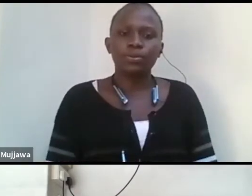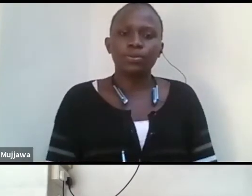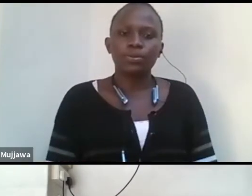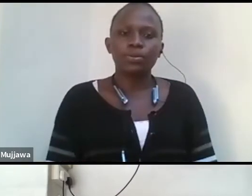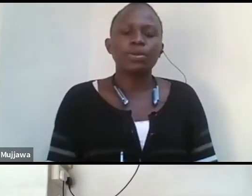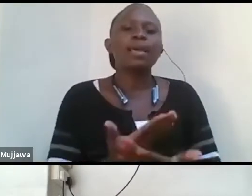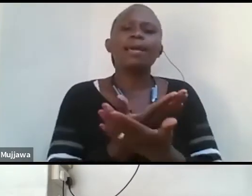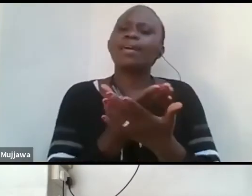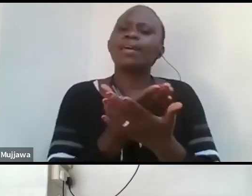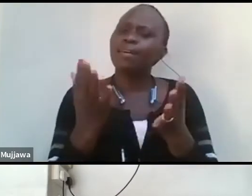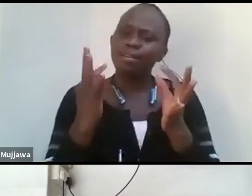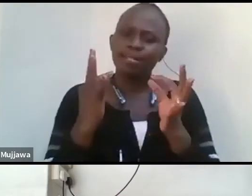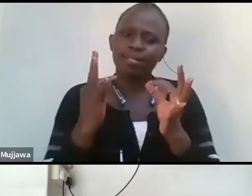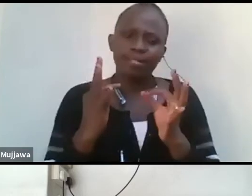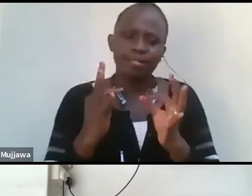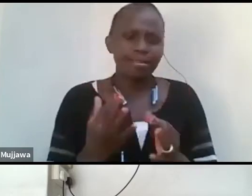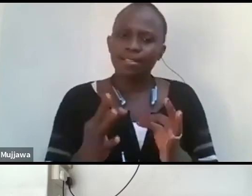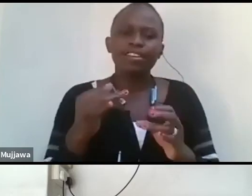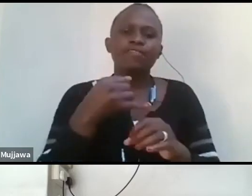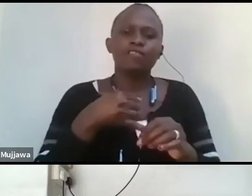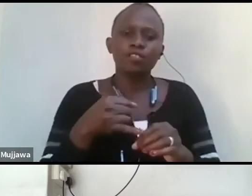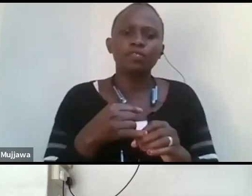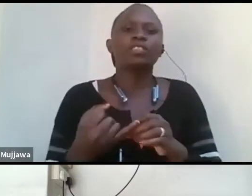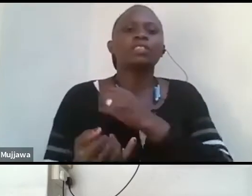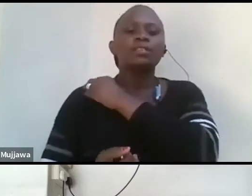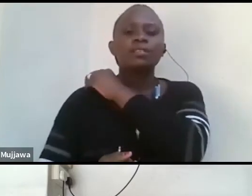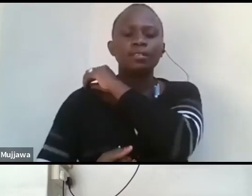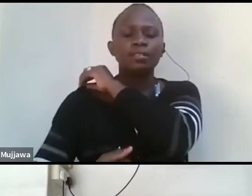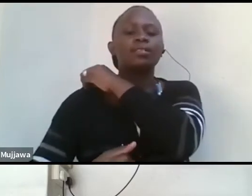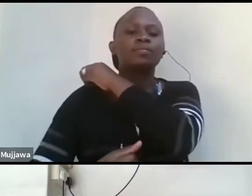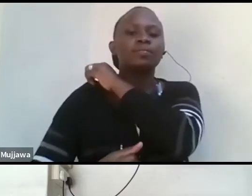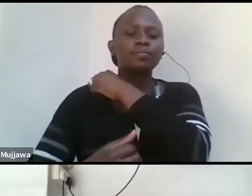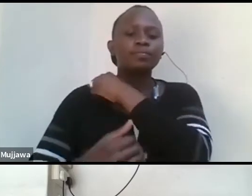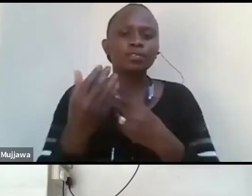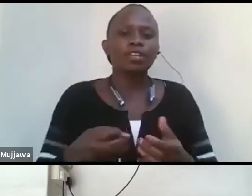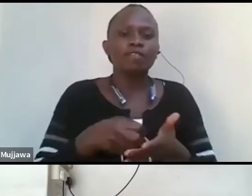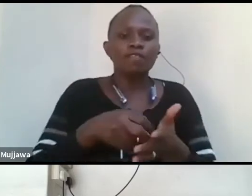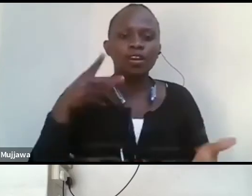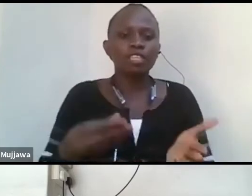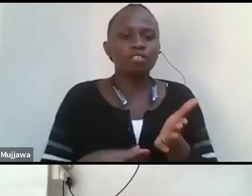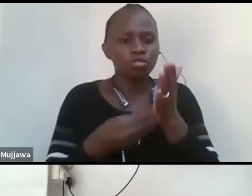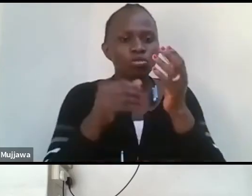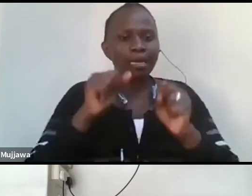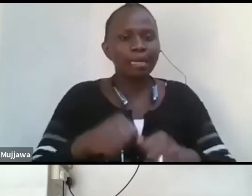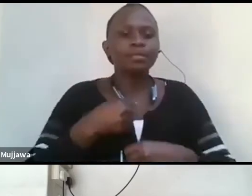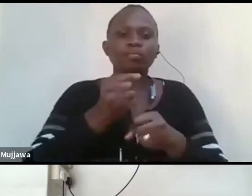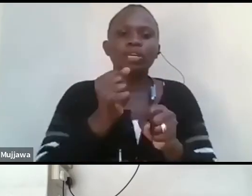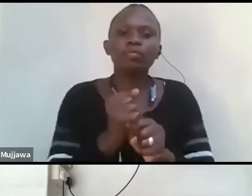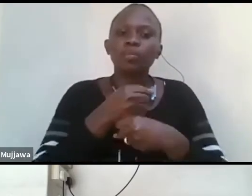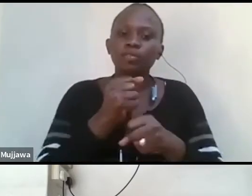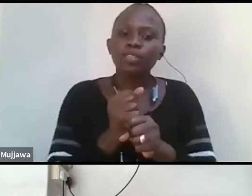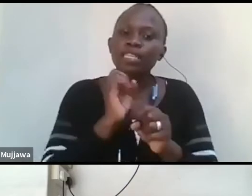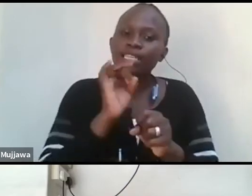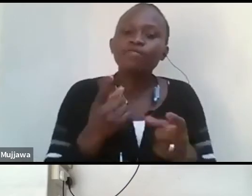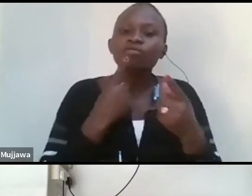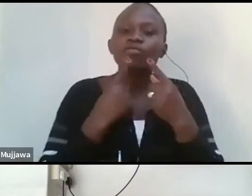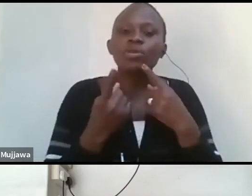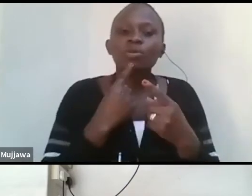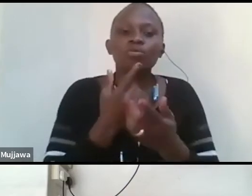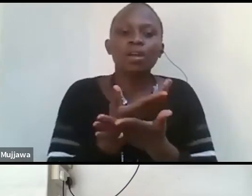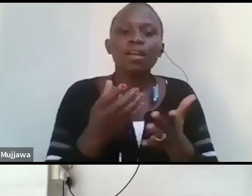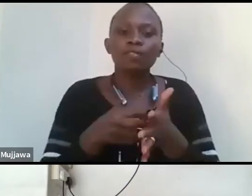Anything that involves value addition can be manufacturing. And if you actually speak to an average manufacturer, they will tell you